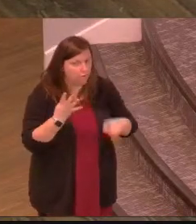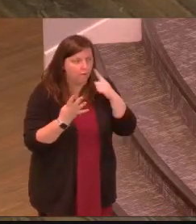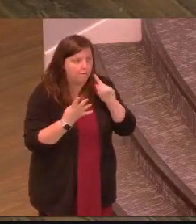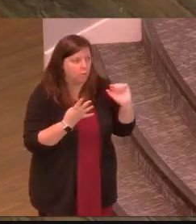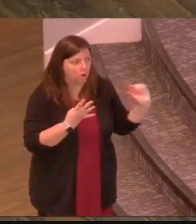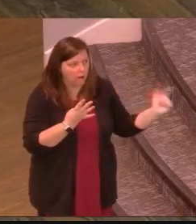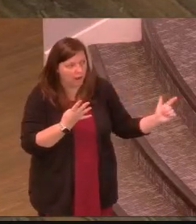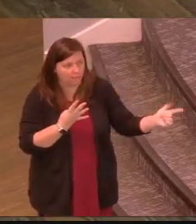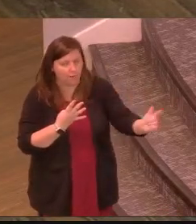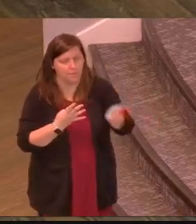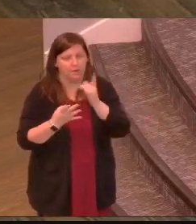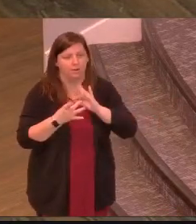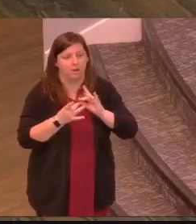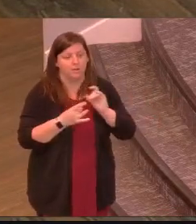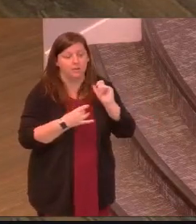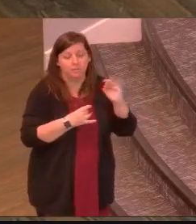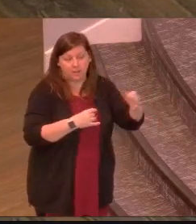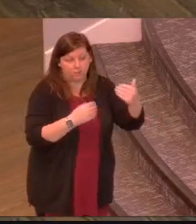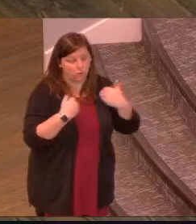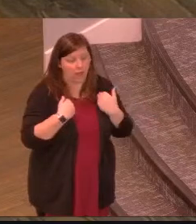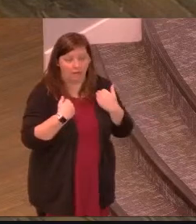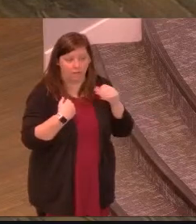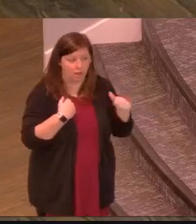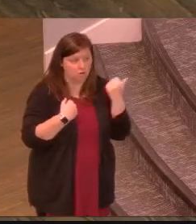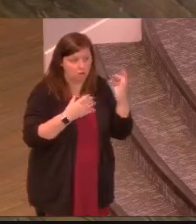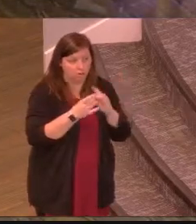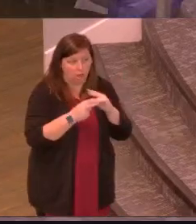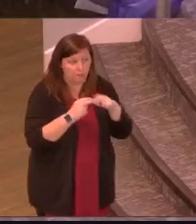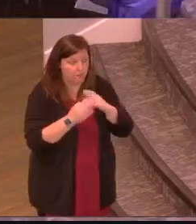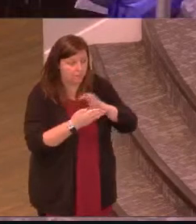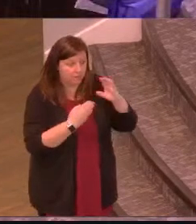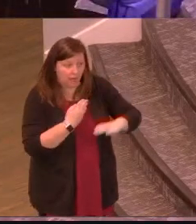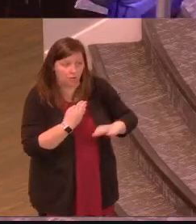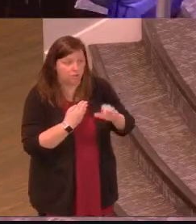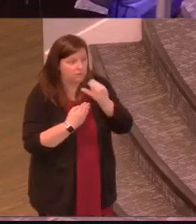calendar that you didn't get a chance to write down. Okay.